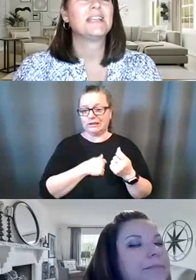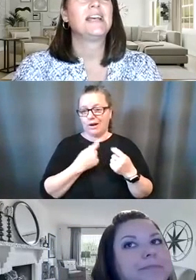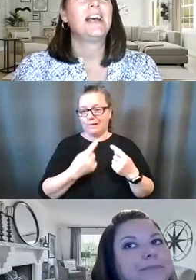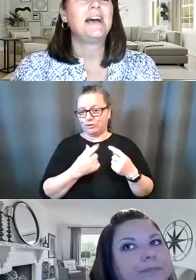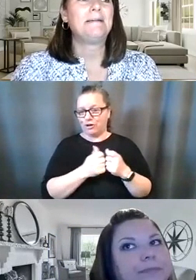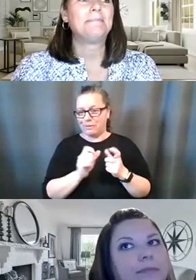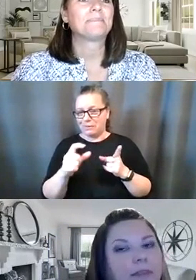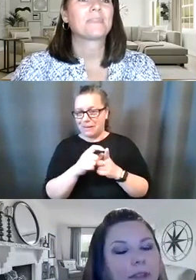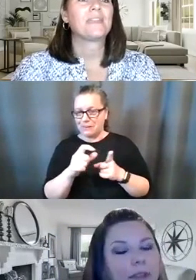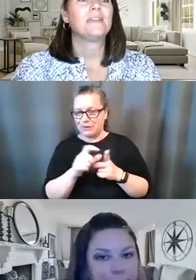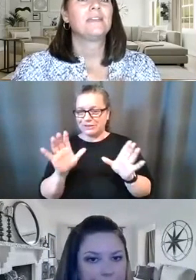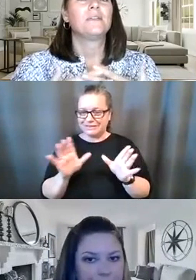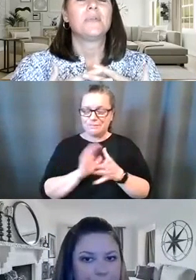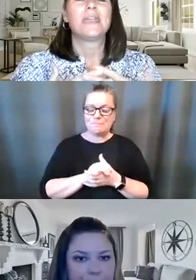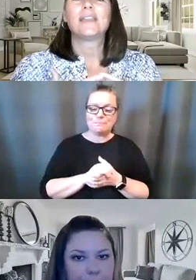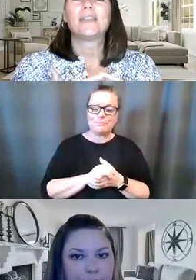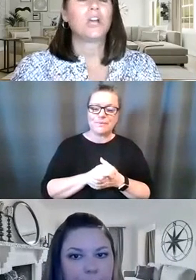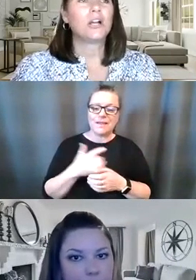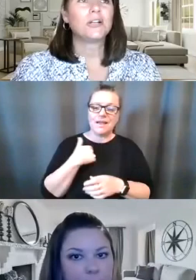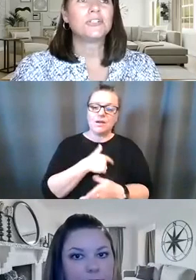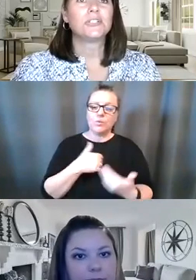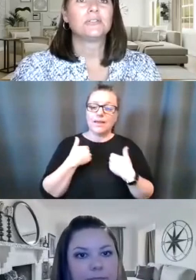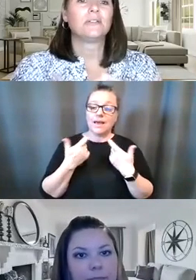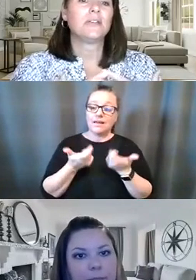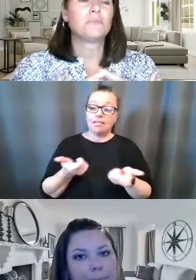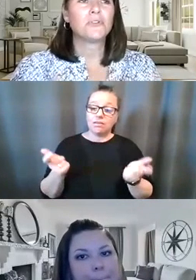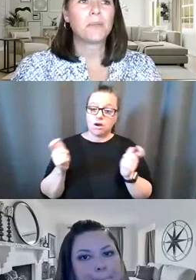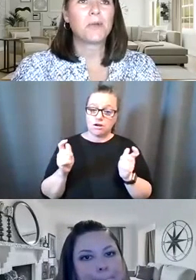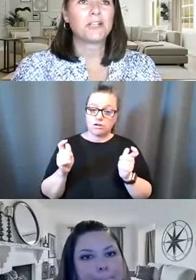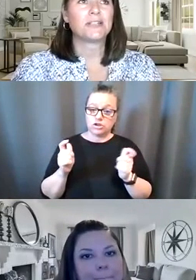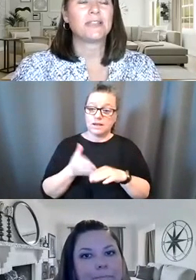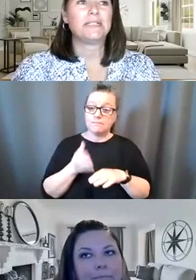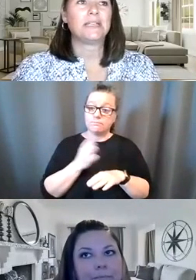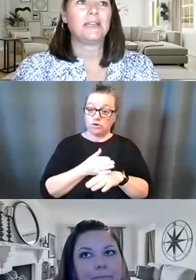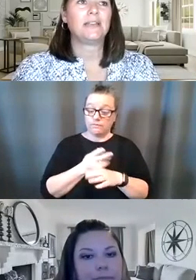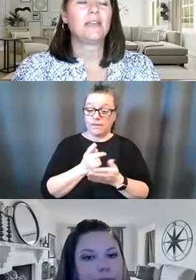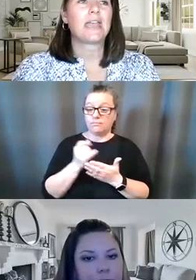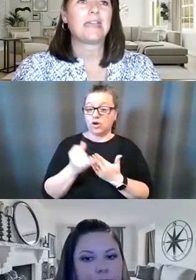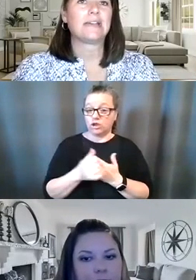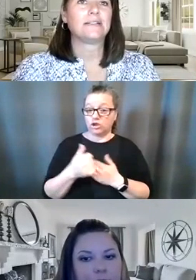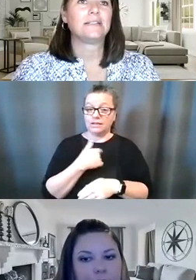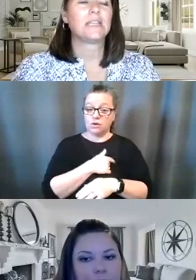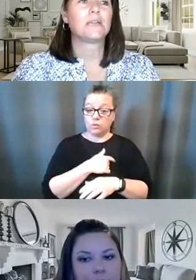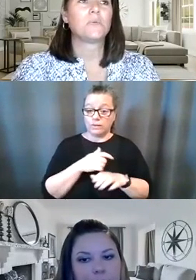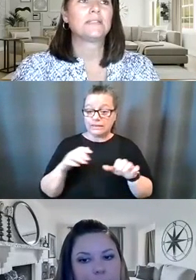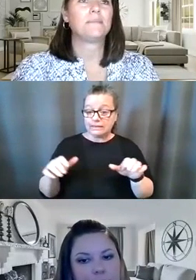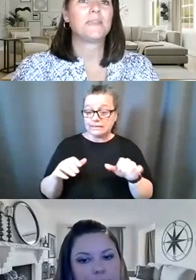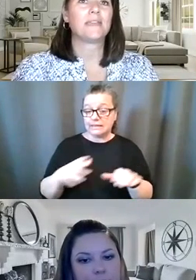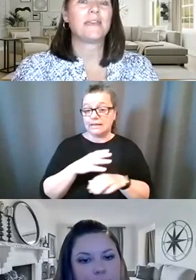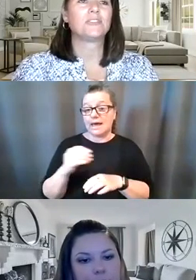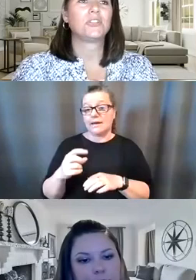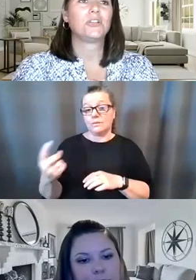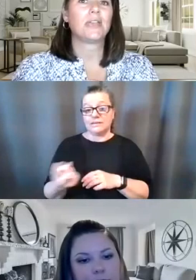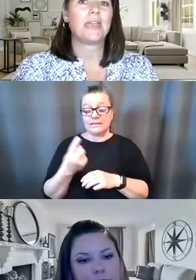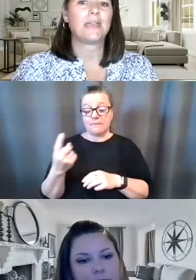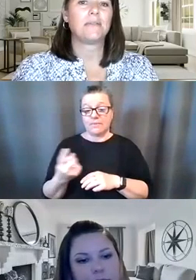words. We had a large improvement project that we did, and it was something